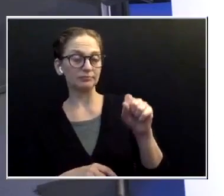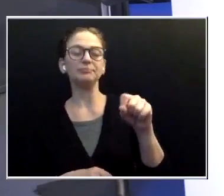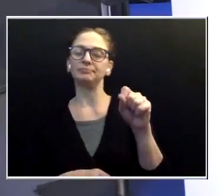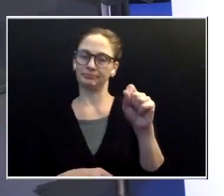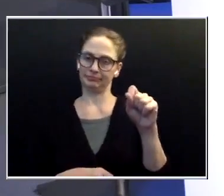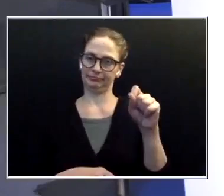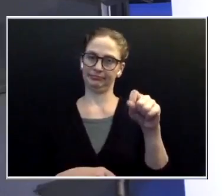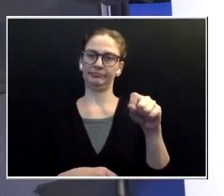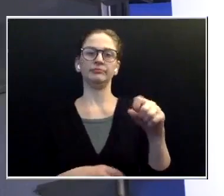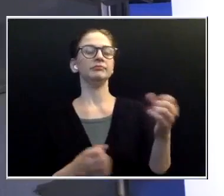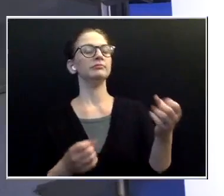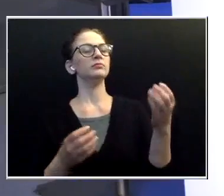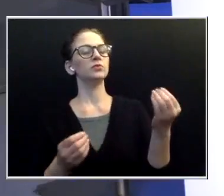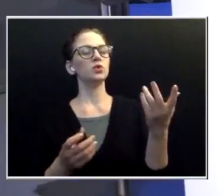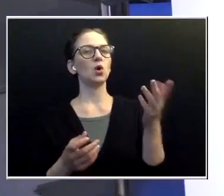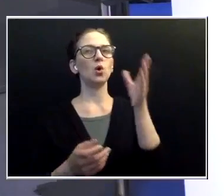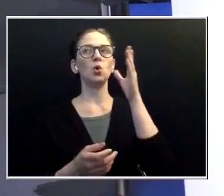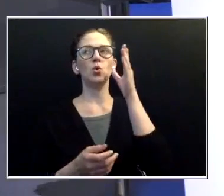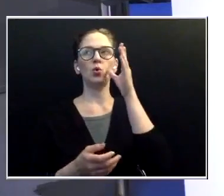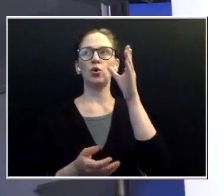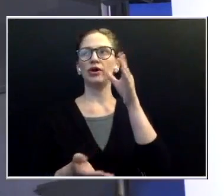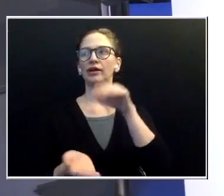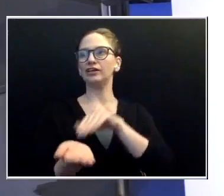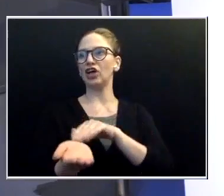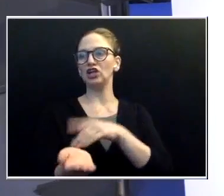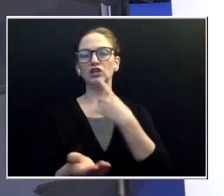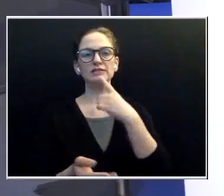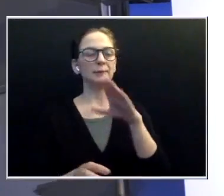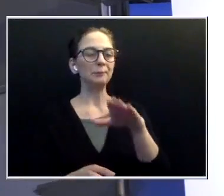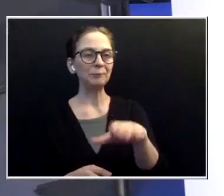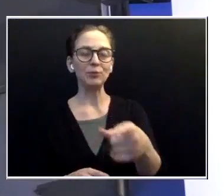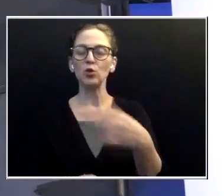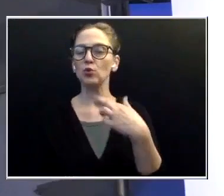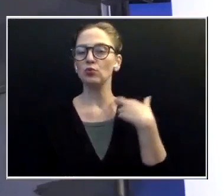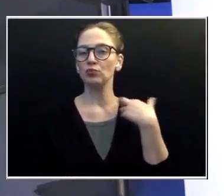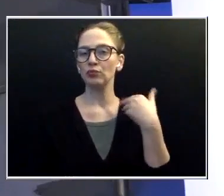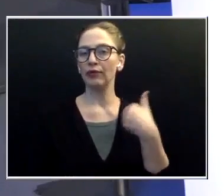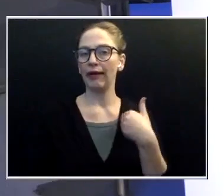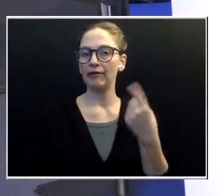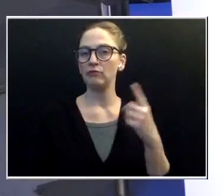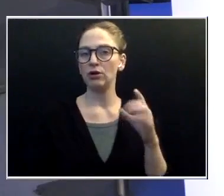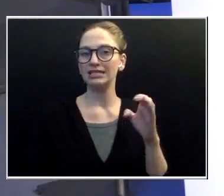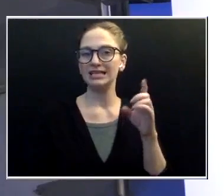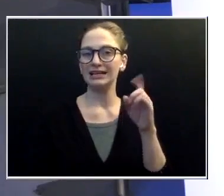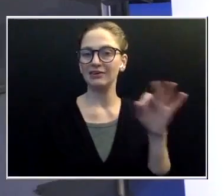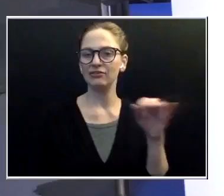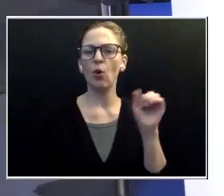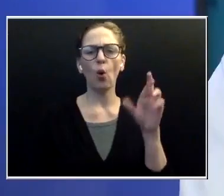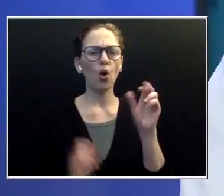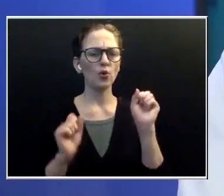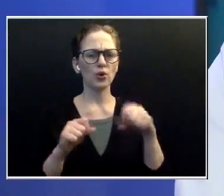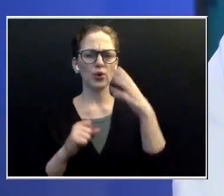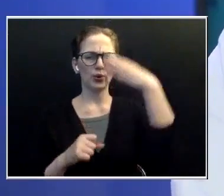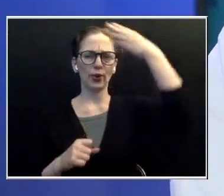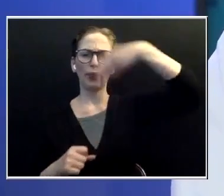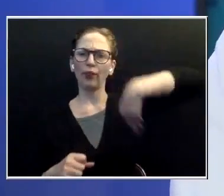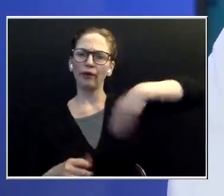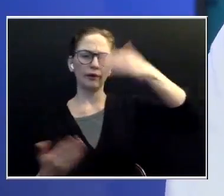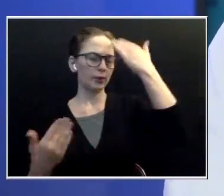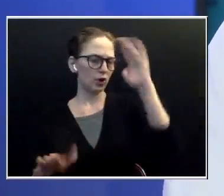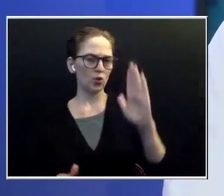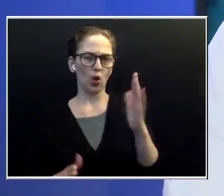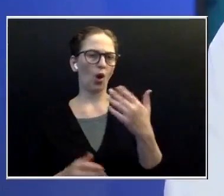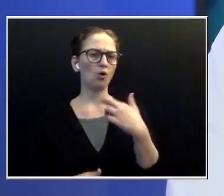risk at, or is it something they could have, not know it, and need to be looking for signs and symptoms at home? So this is actually a very important point. So